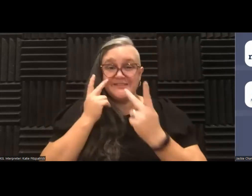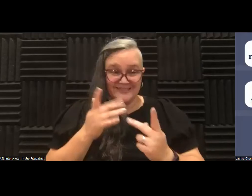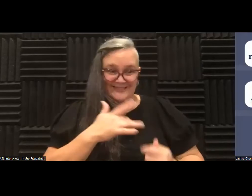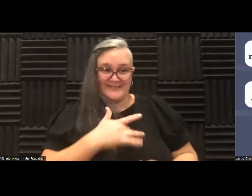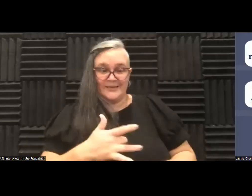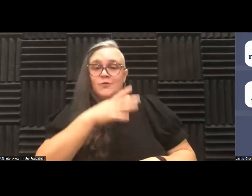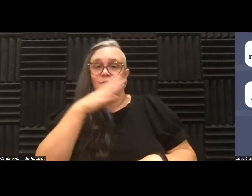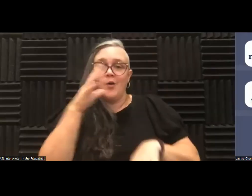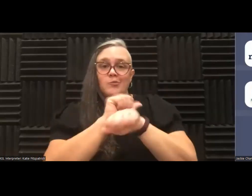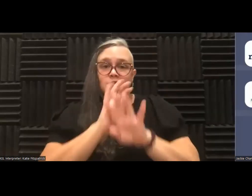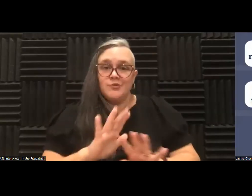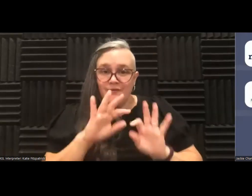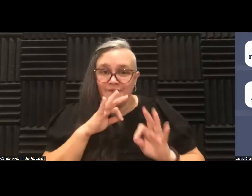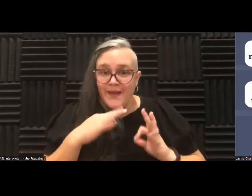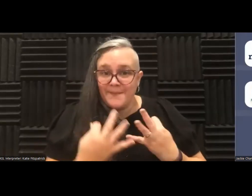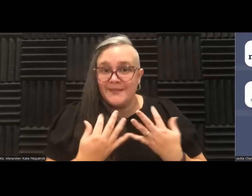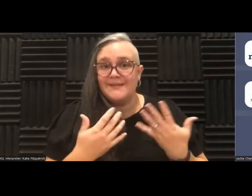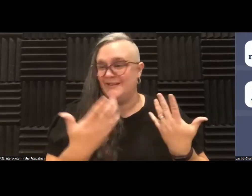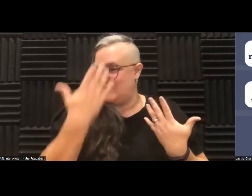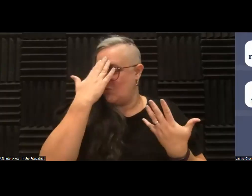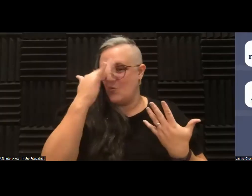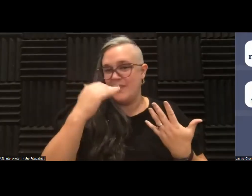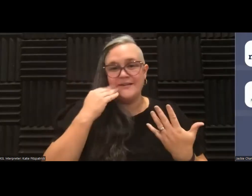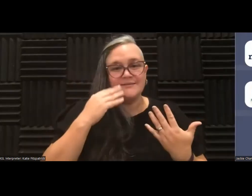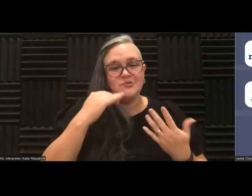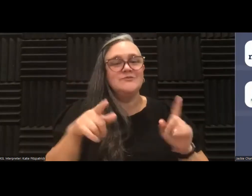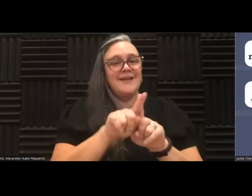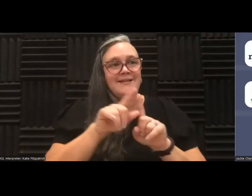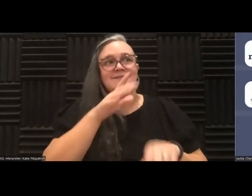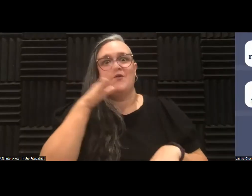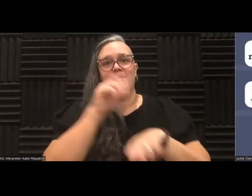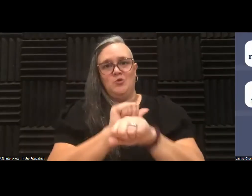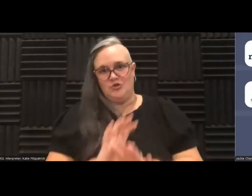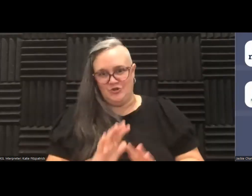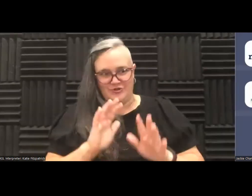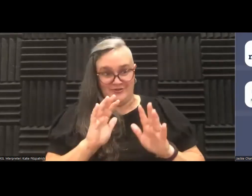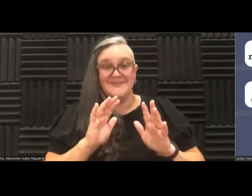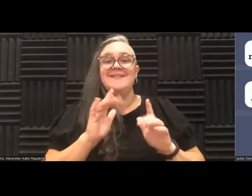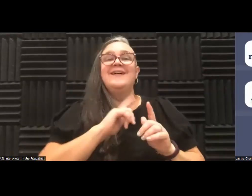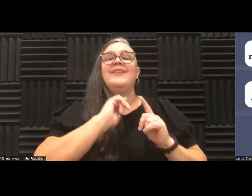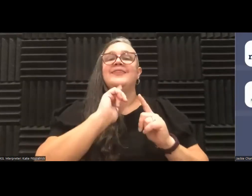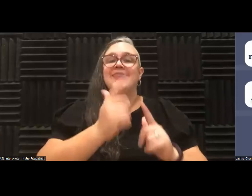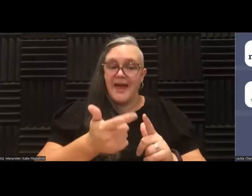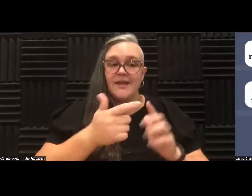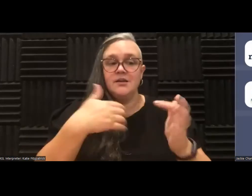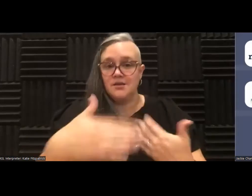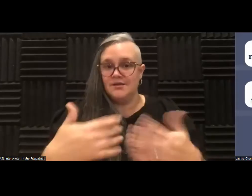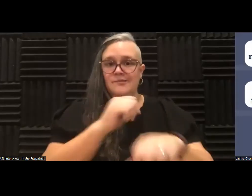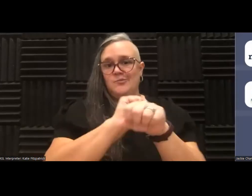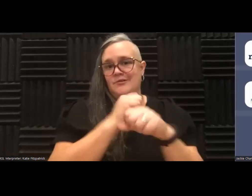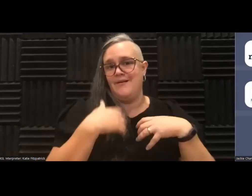family. They know what it was like to be a farm worker. And then they found their way into working in